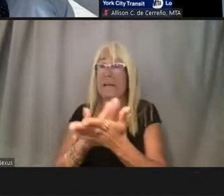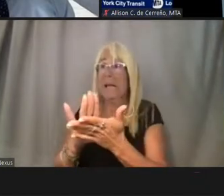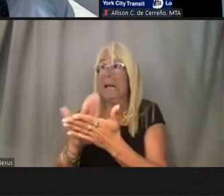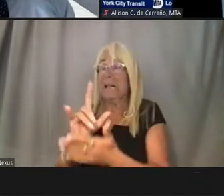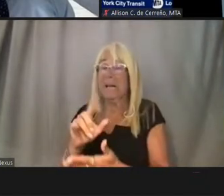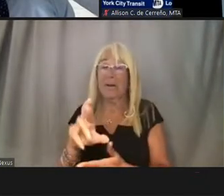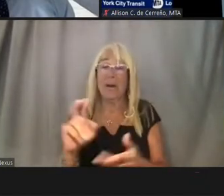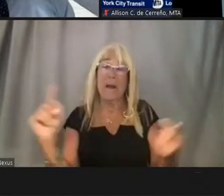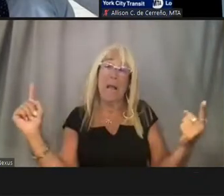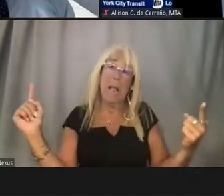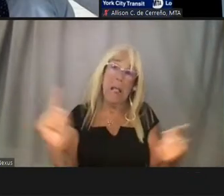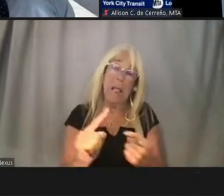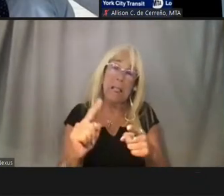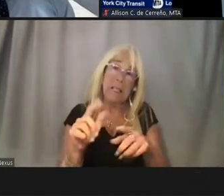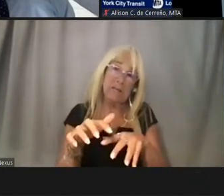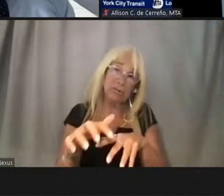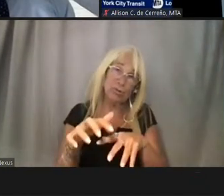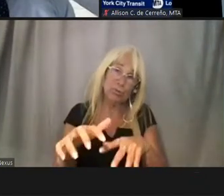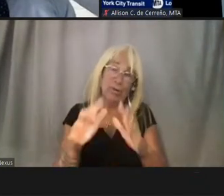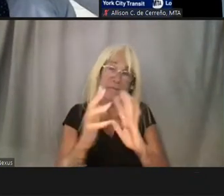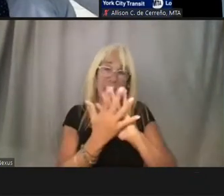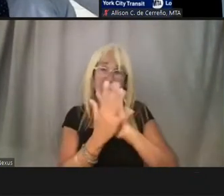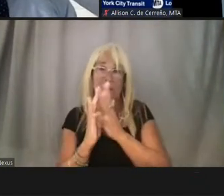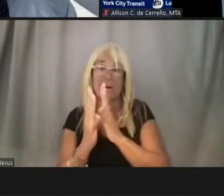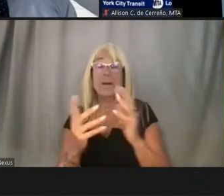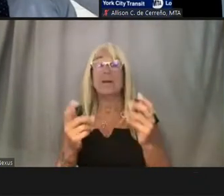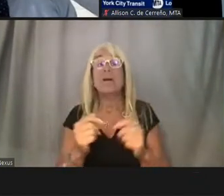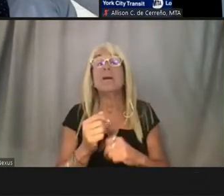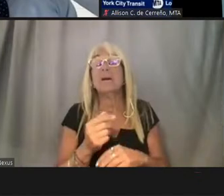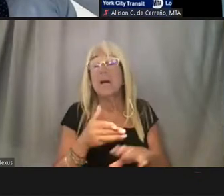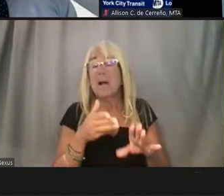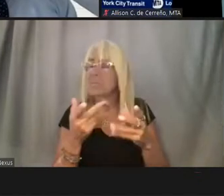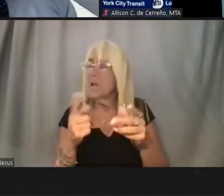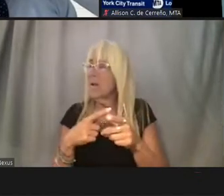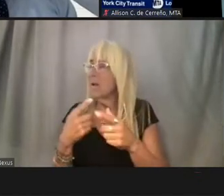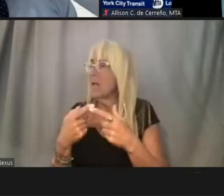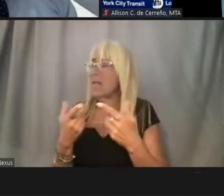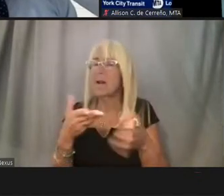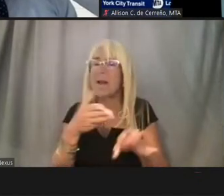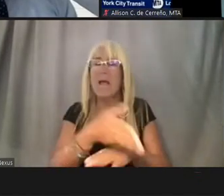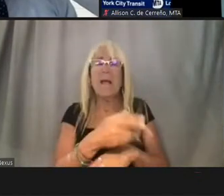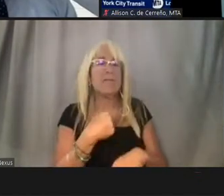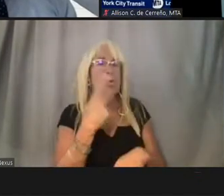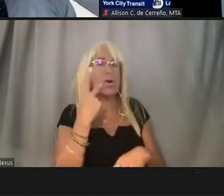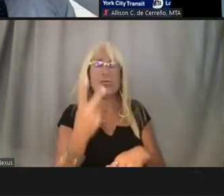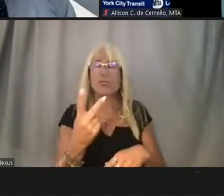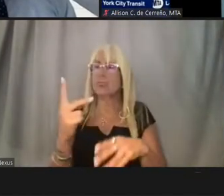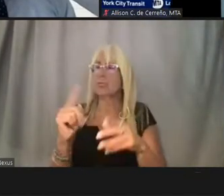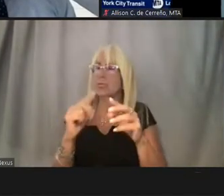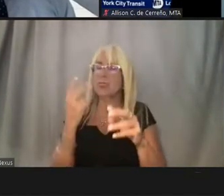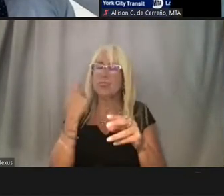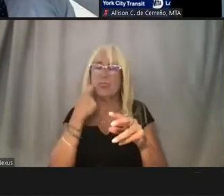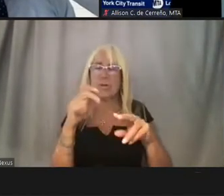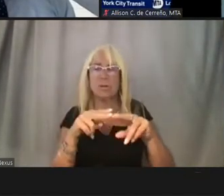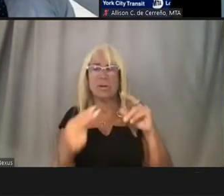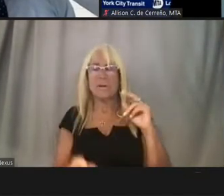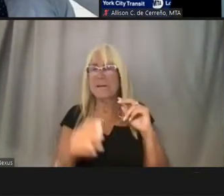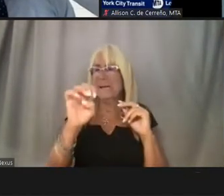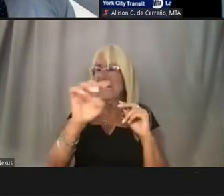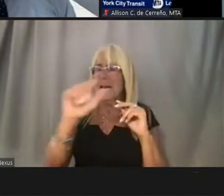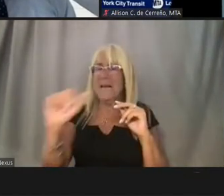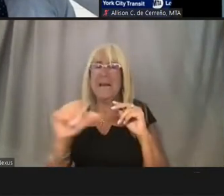and less traffic congestion that said after reviewing the recent drop of the EA we call on the usdot